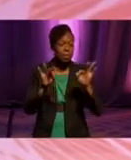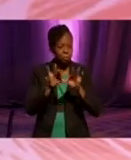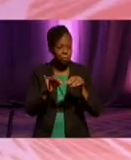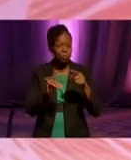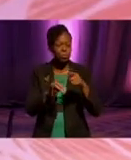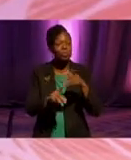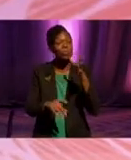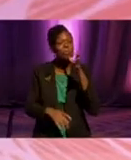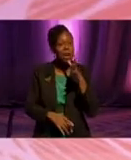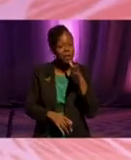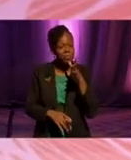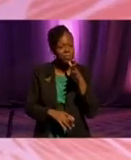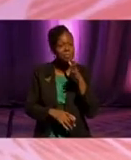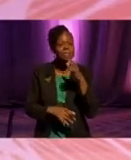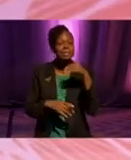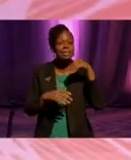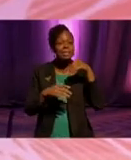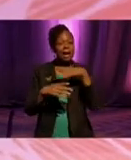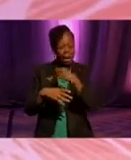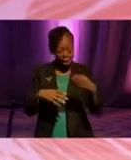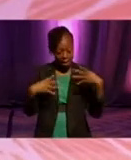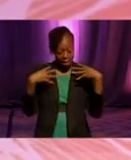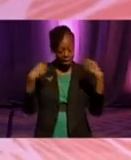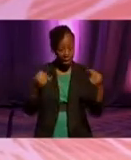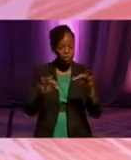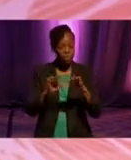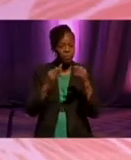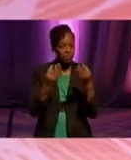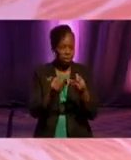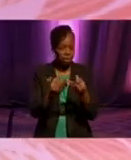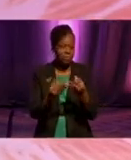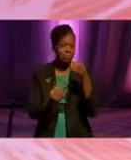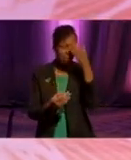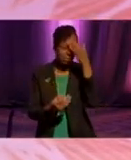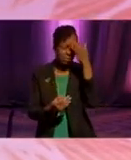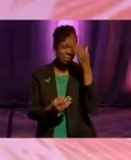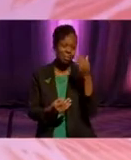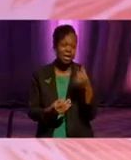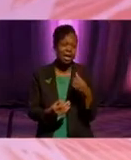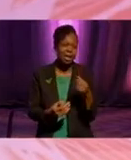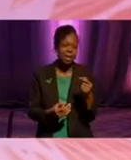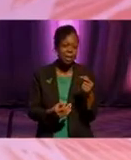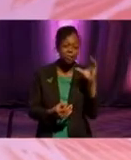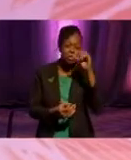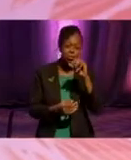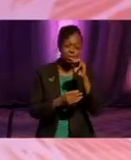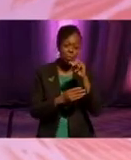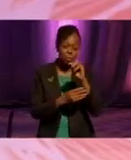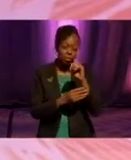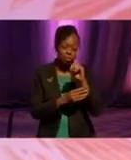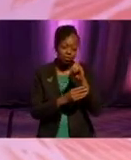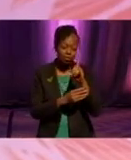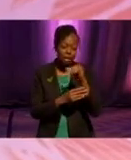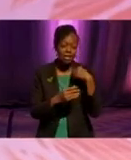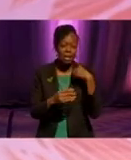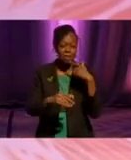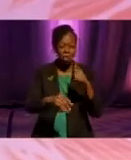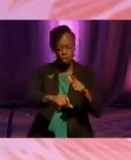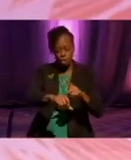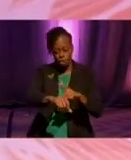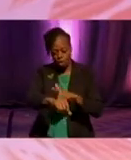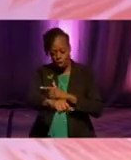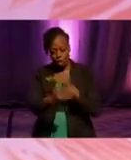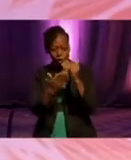moms in healthy families. And there are probably many things. I know the March of Dimes probably has a long list that you want to